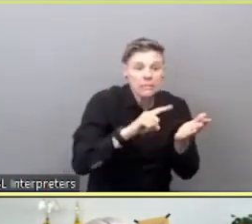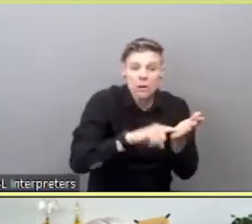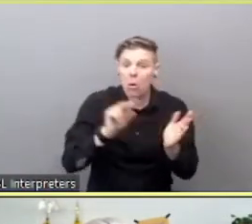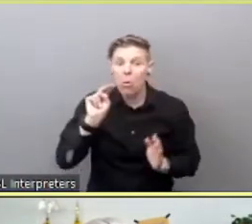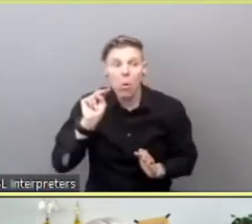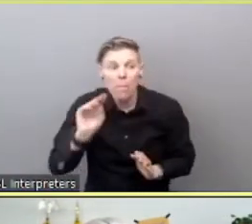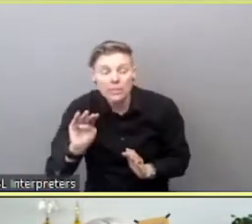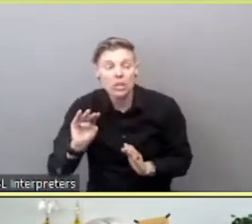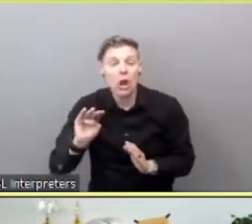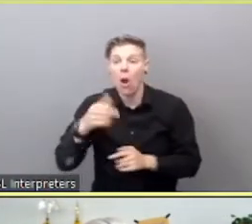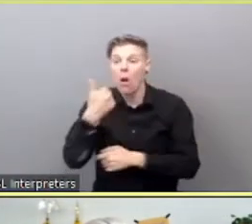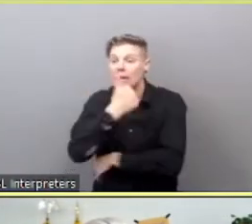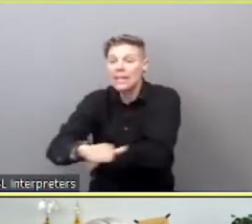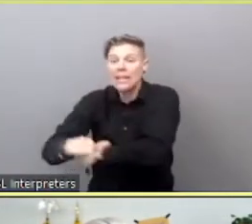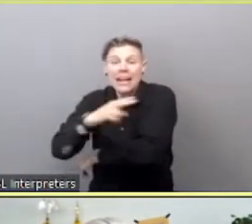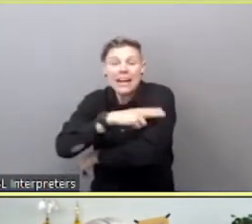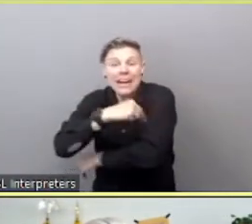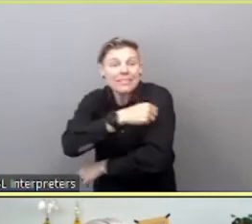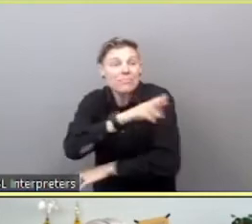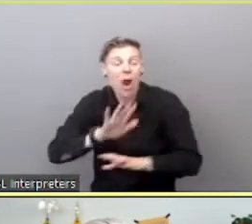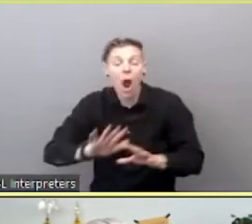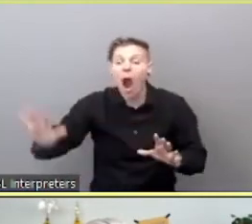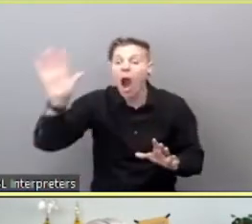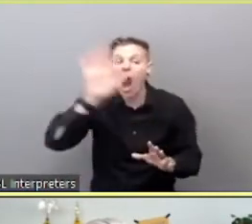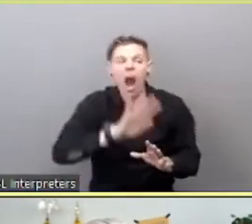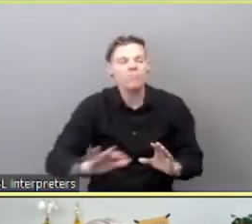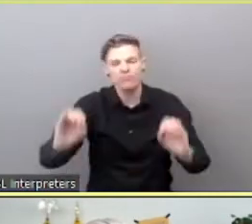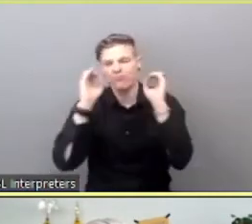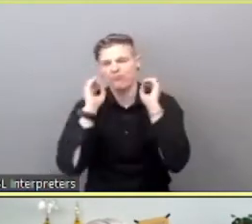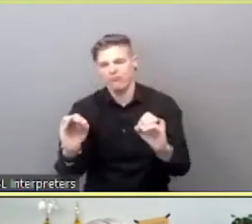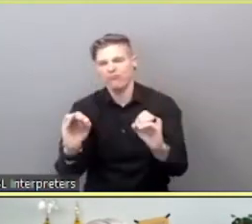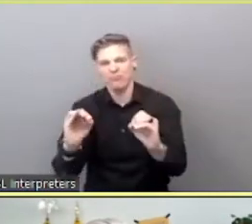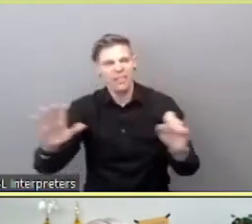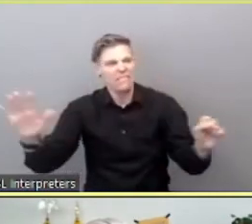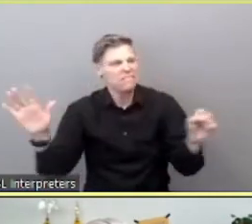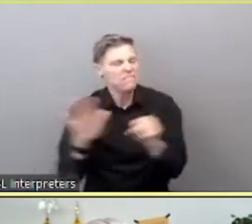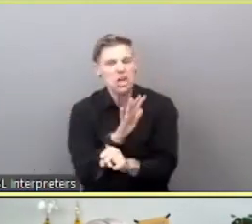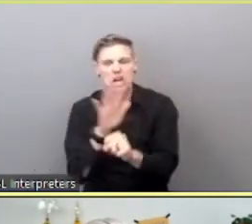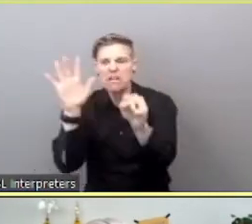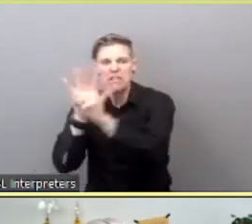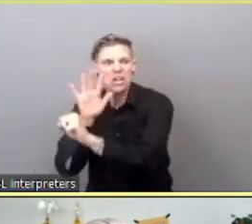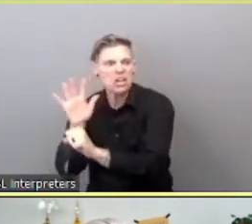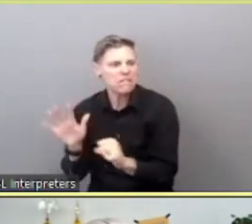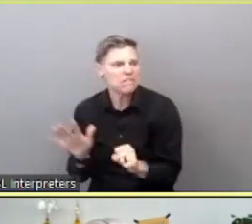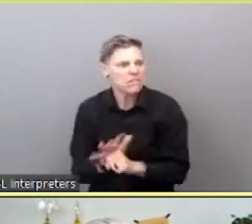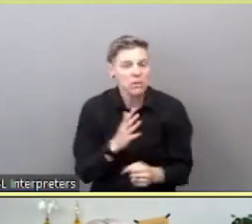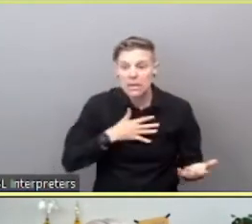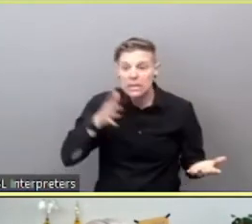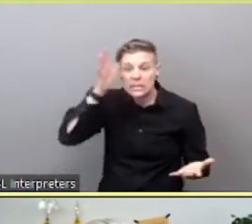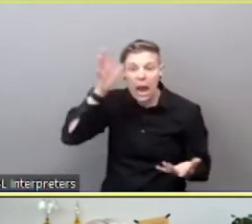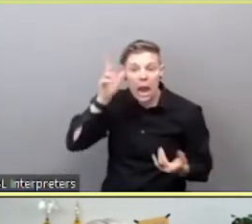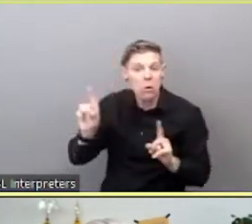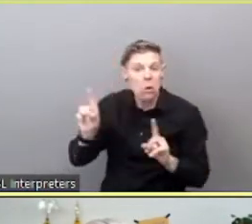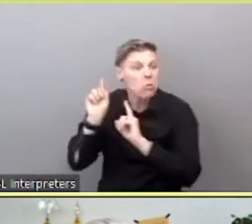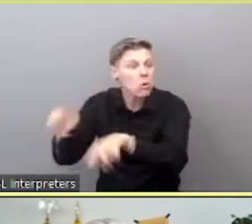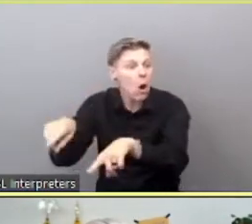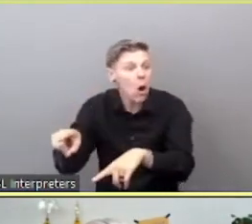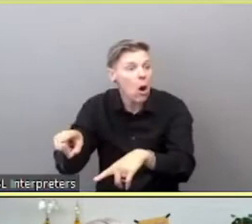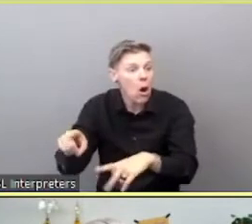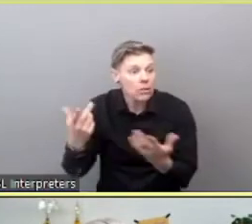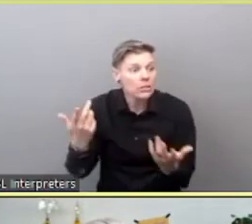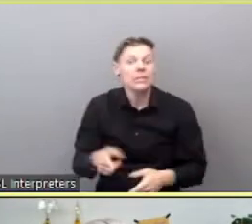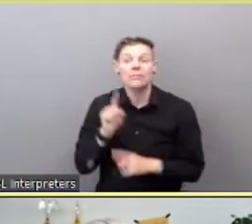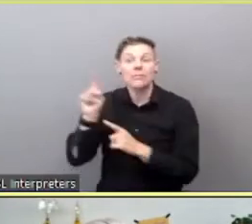single hospital bed, ICU, that could take my father. In Kansas, nothing. In